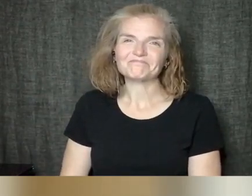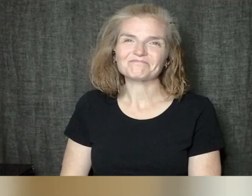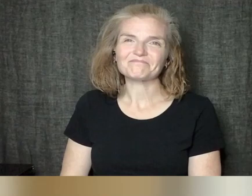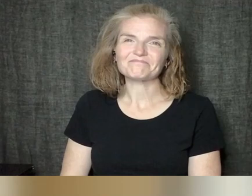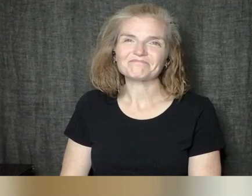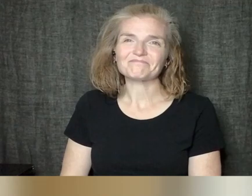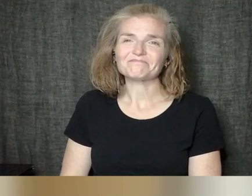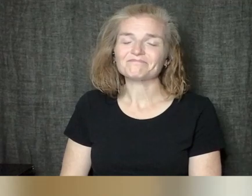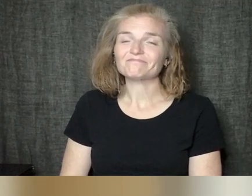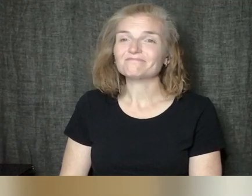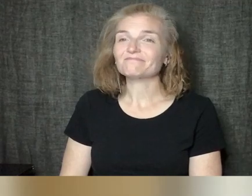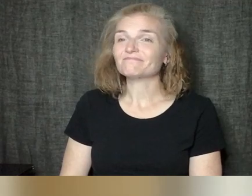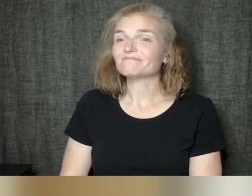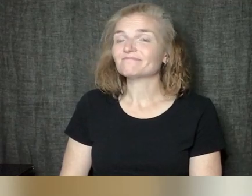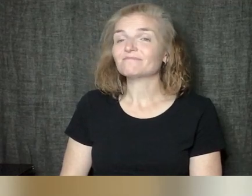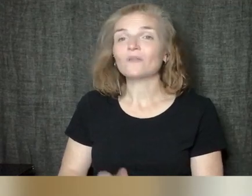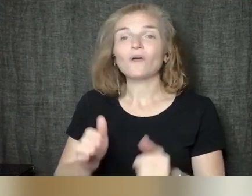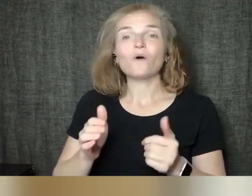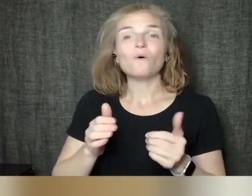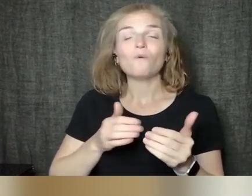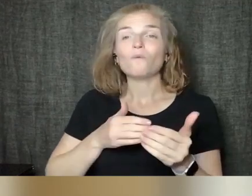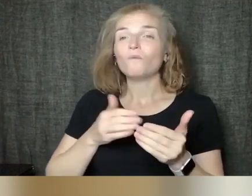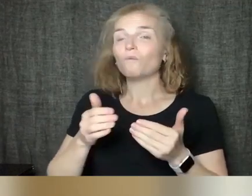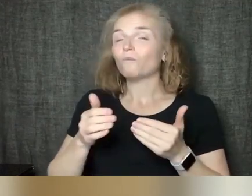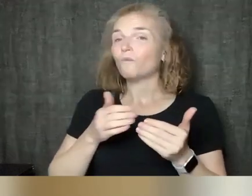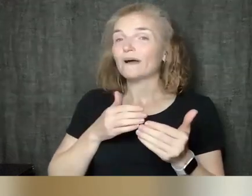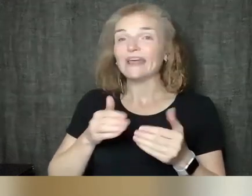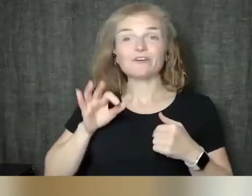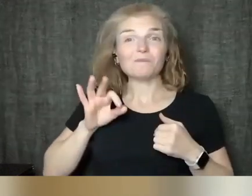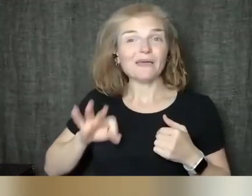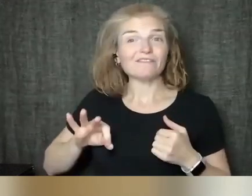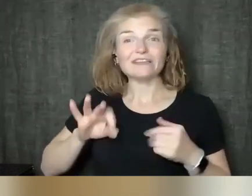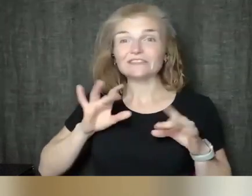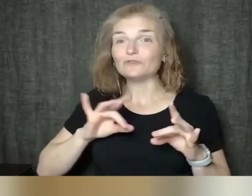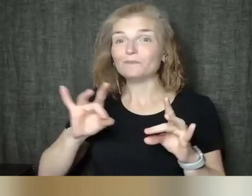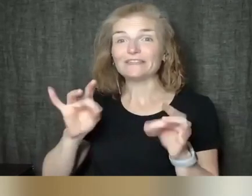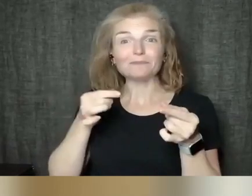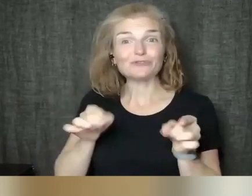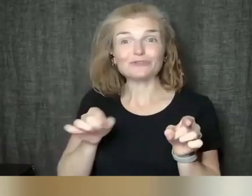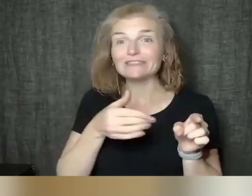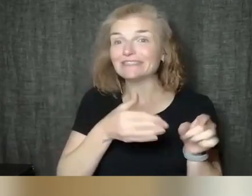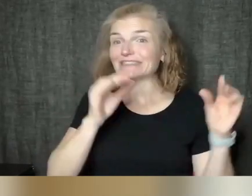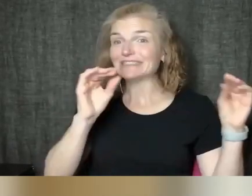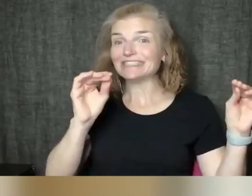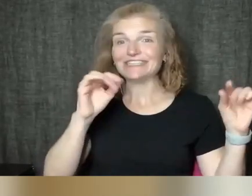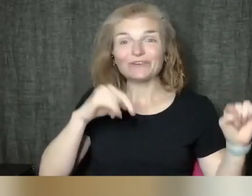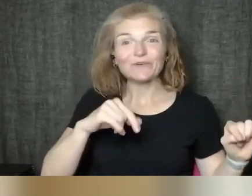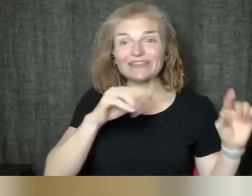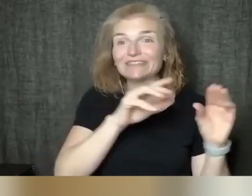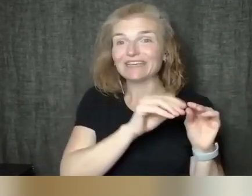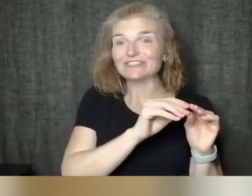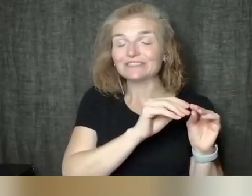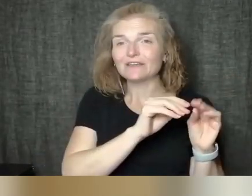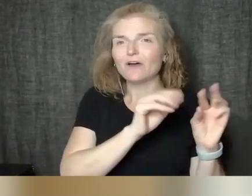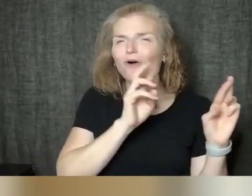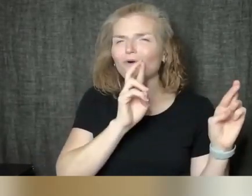May whatever benefits or merits come through sharing these teachings, may it be a support for your